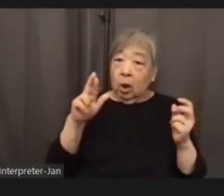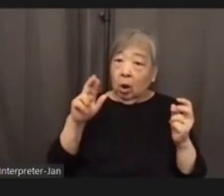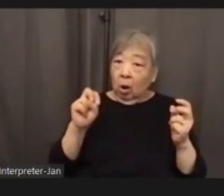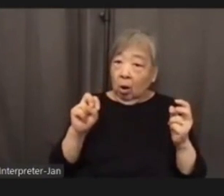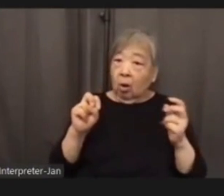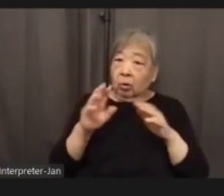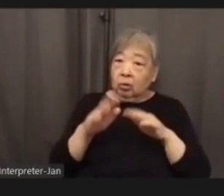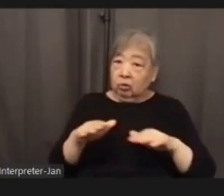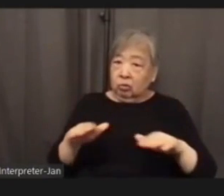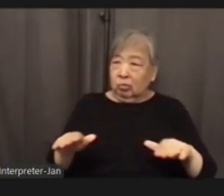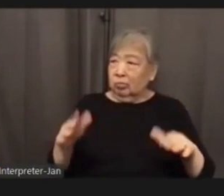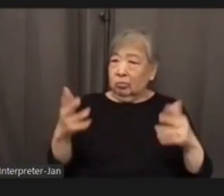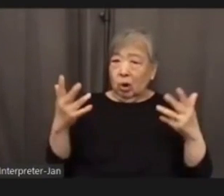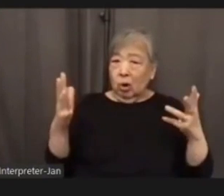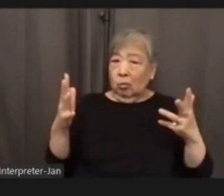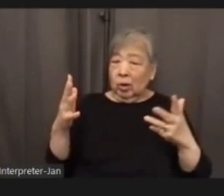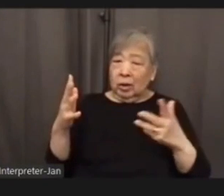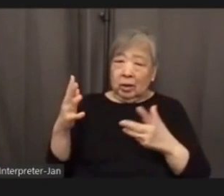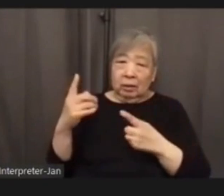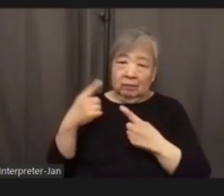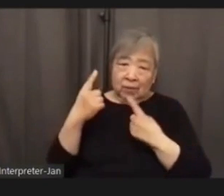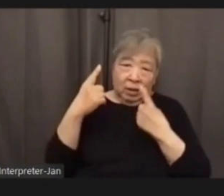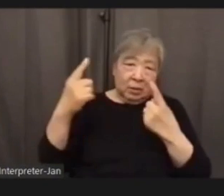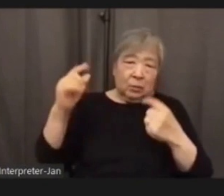before this.